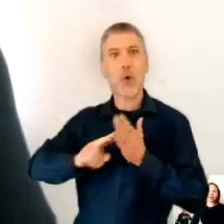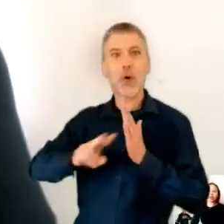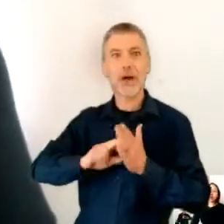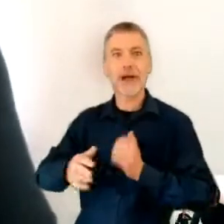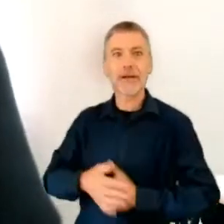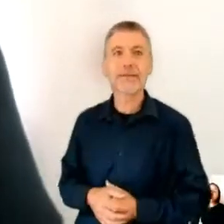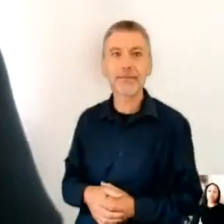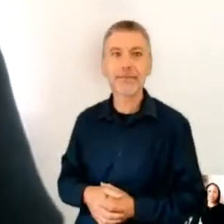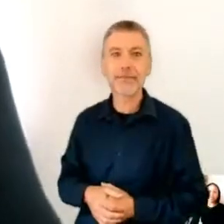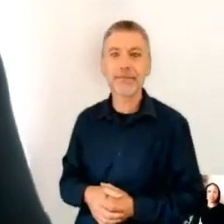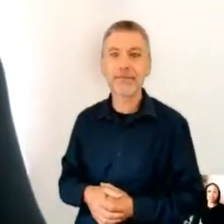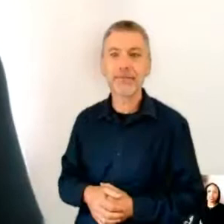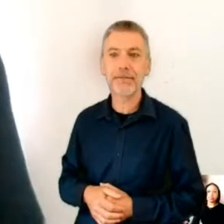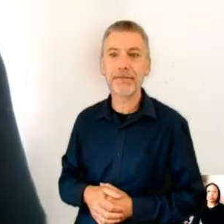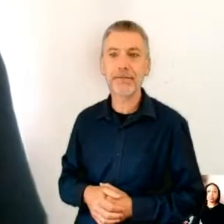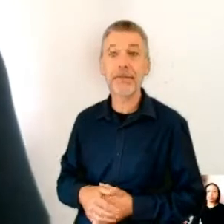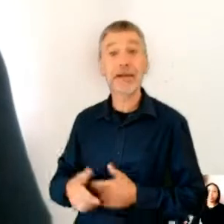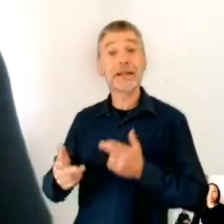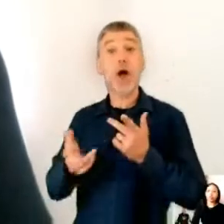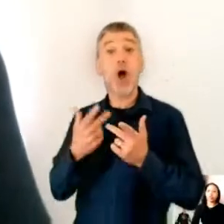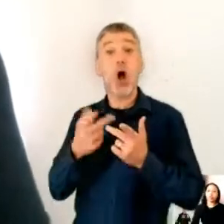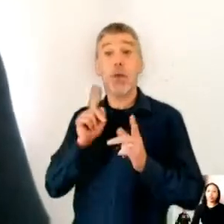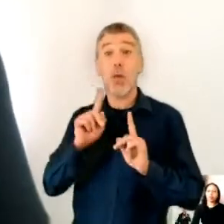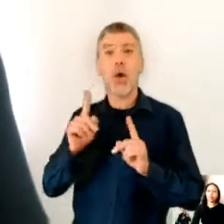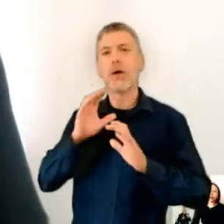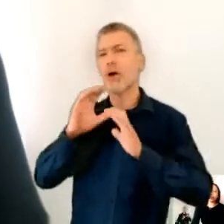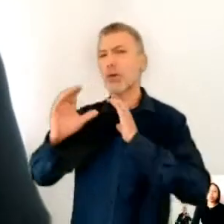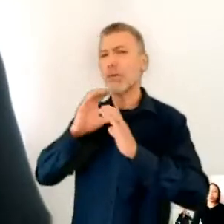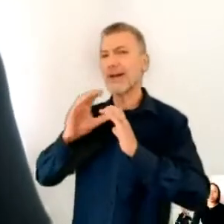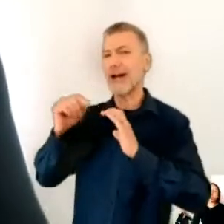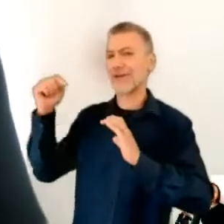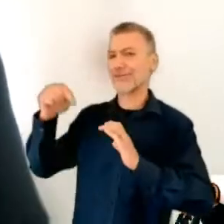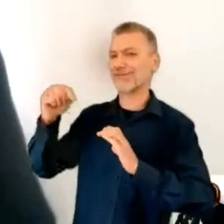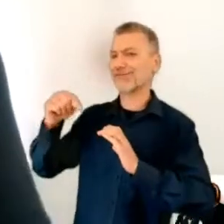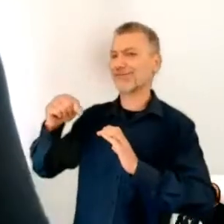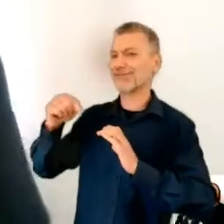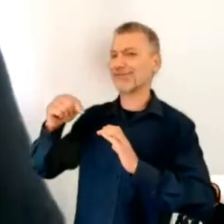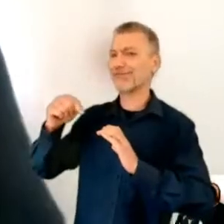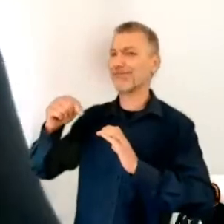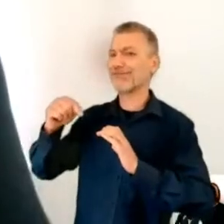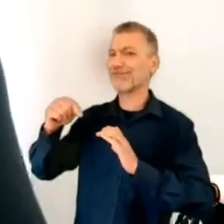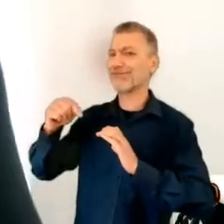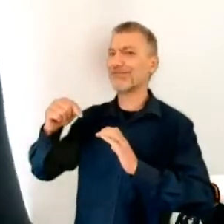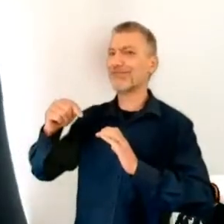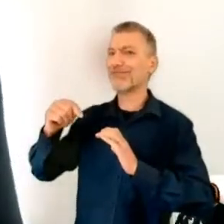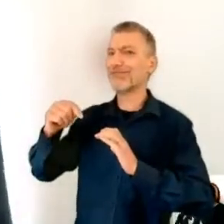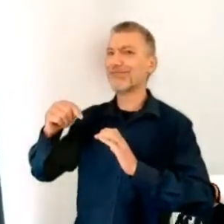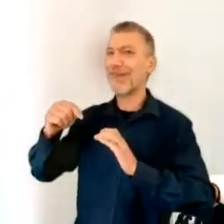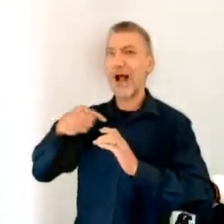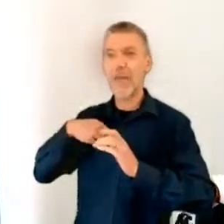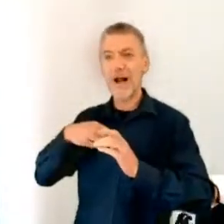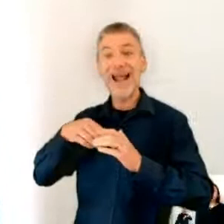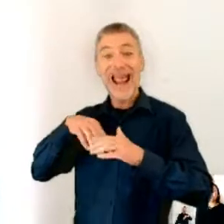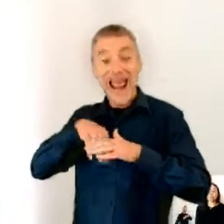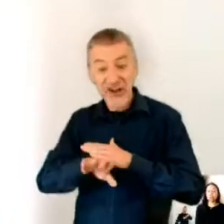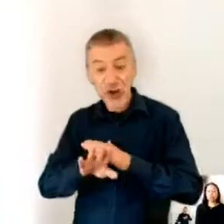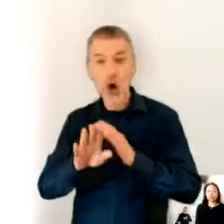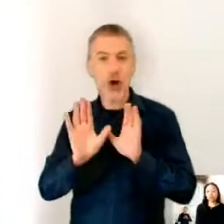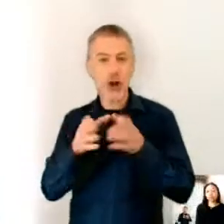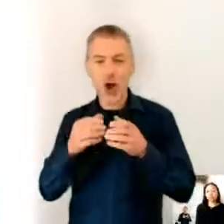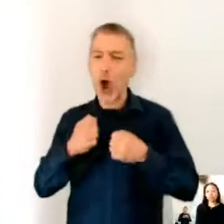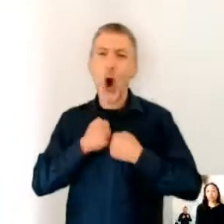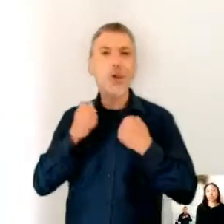being communication is a massive one. I have to communicate with not just internal people in HS2, but also